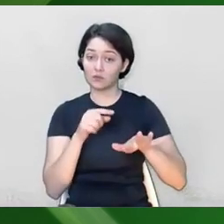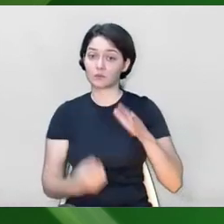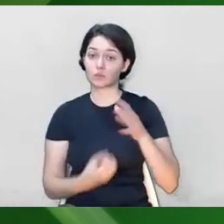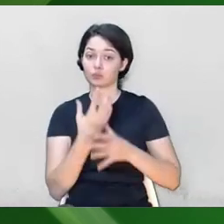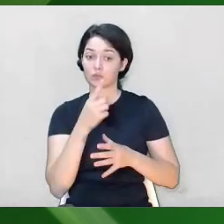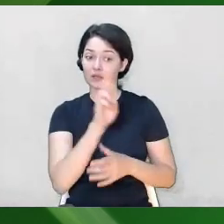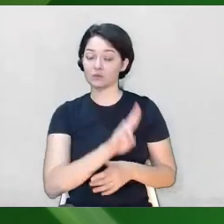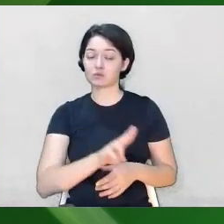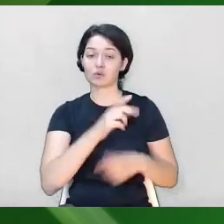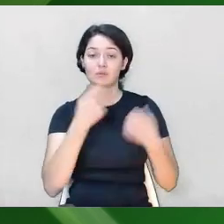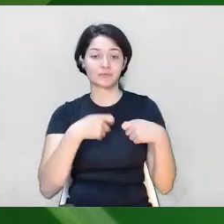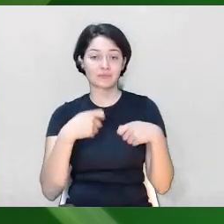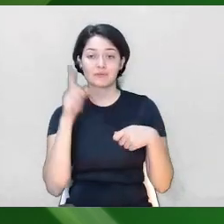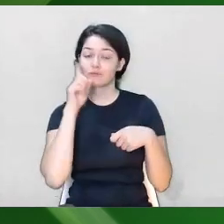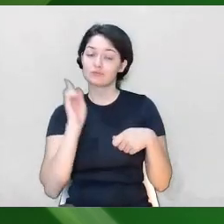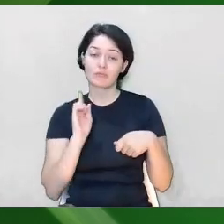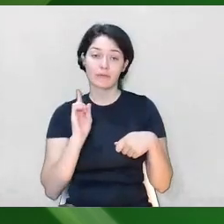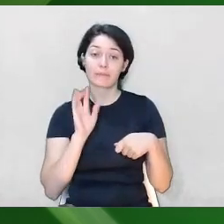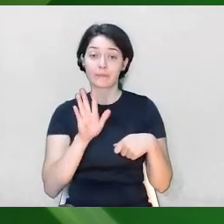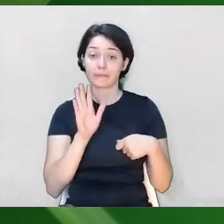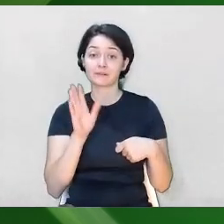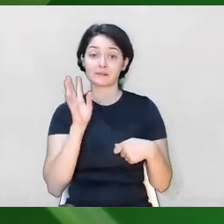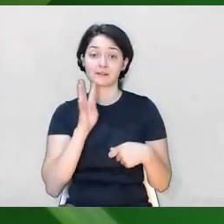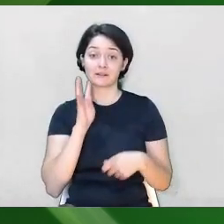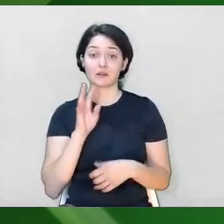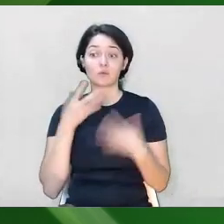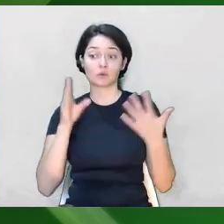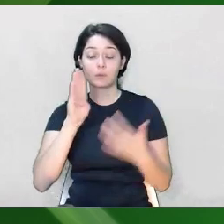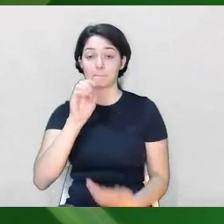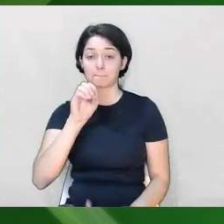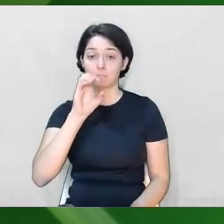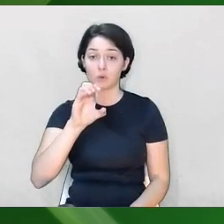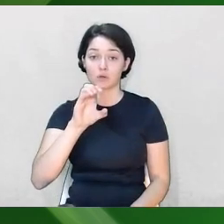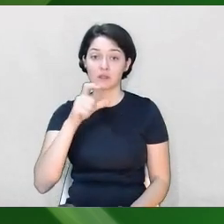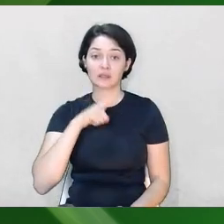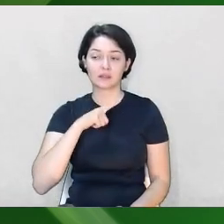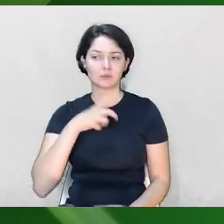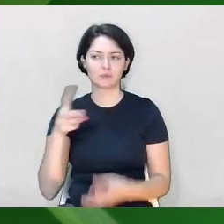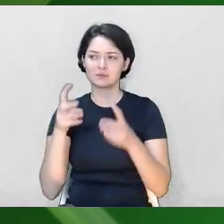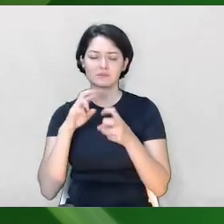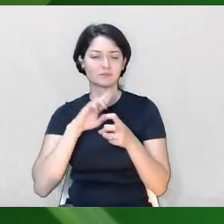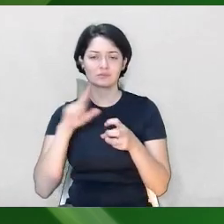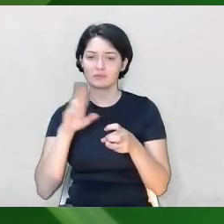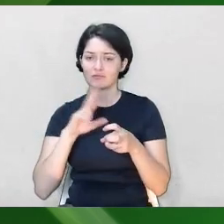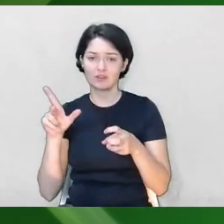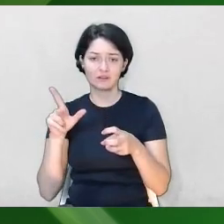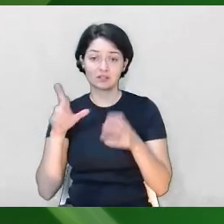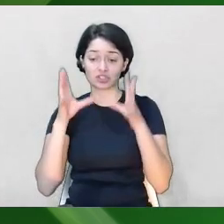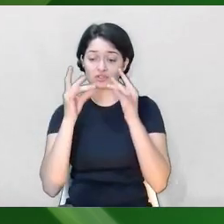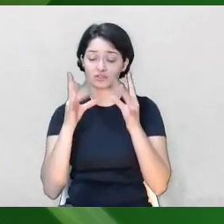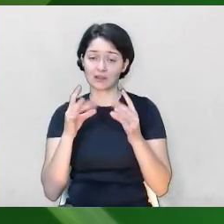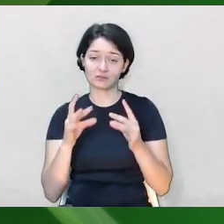can't predict and can't detect what the user needs. But when we work with BOC, their vision is